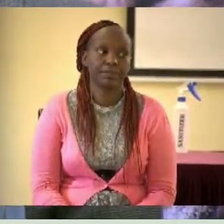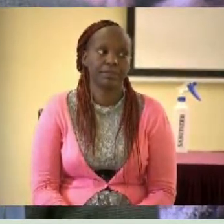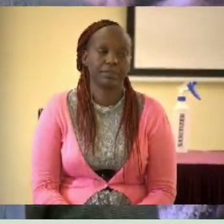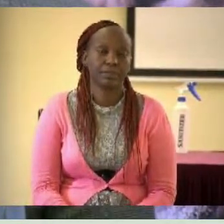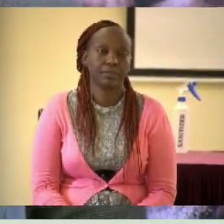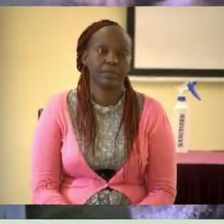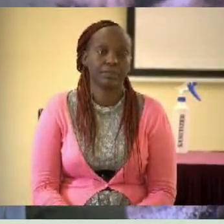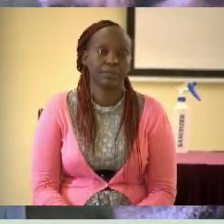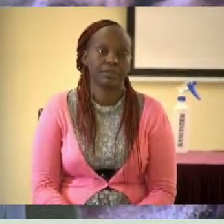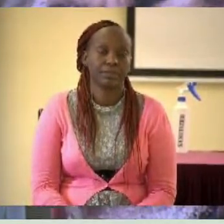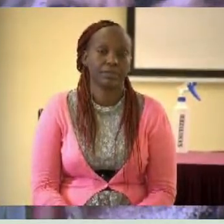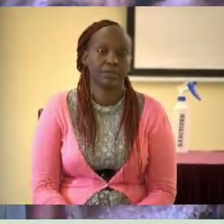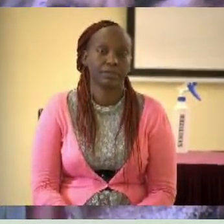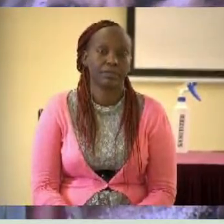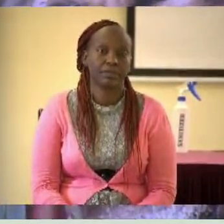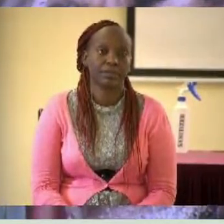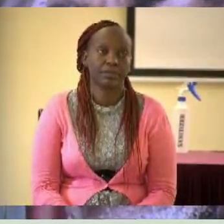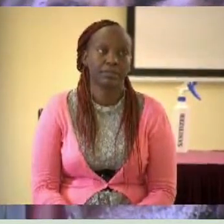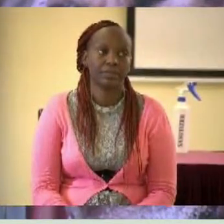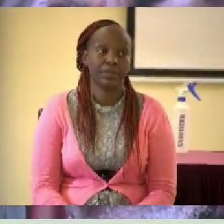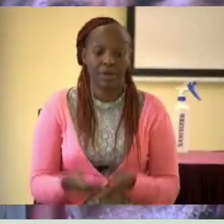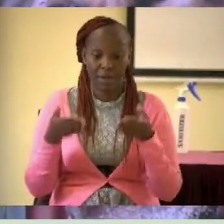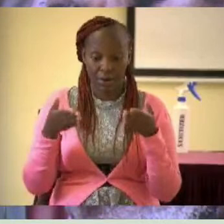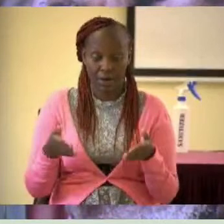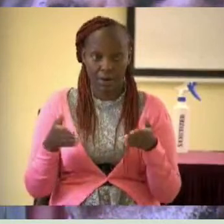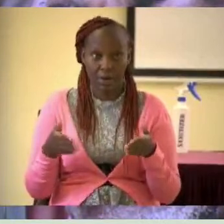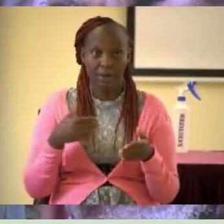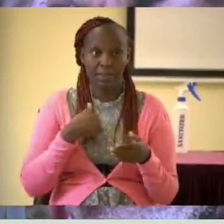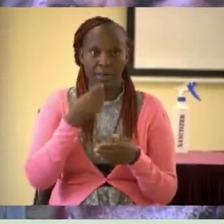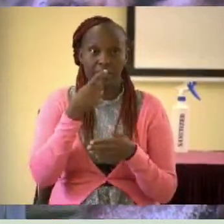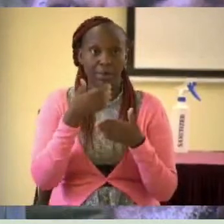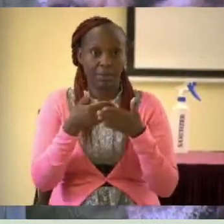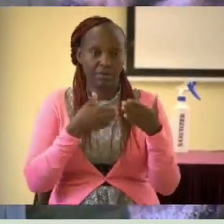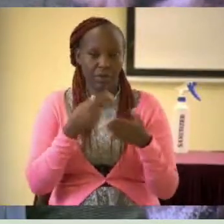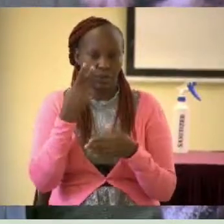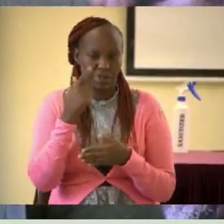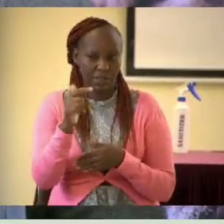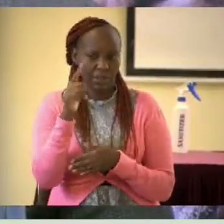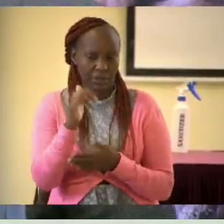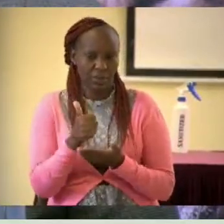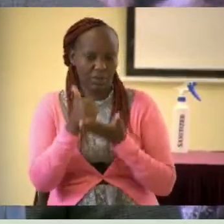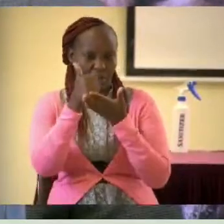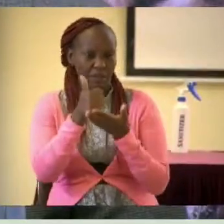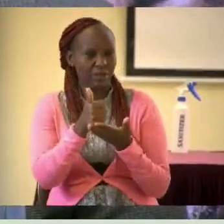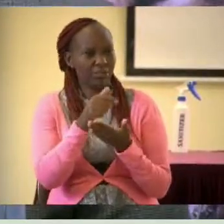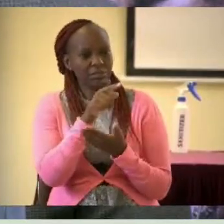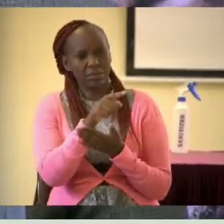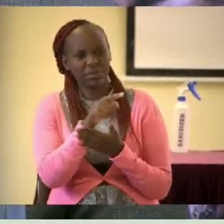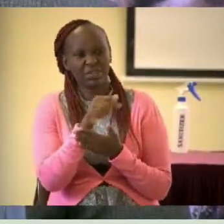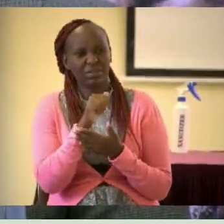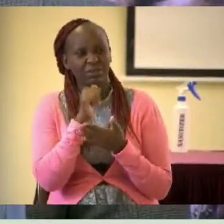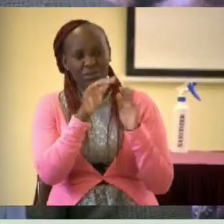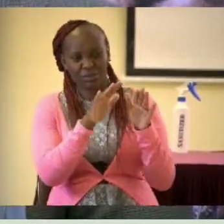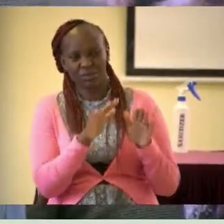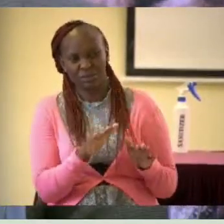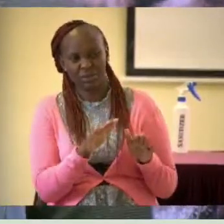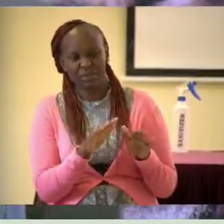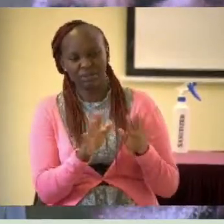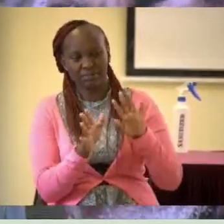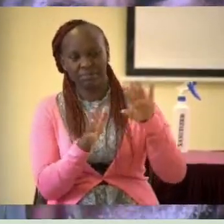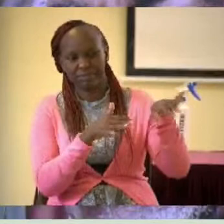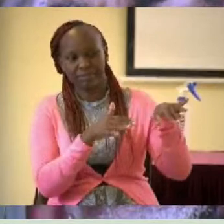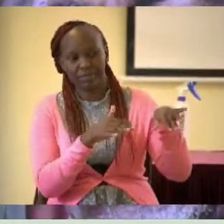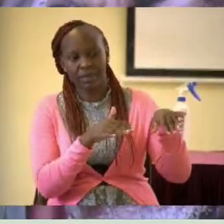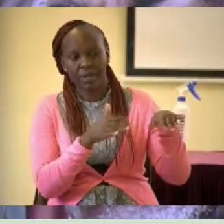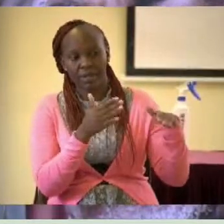Now, as I said before, we always see legal aid as something which is not so important and should be left for